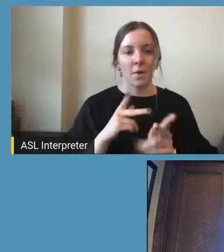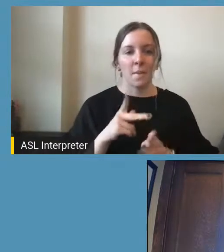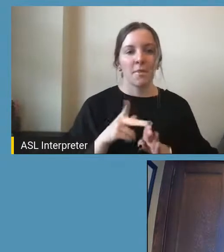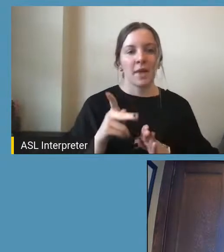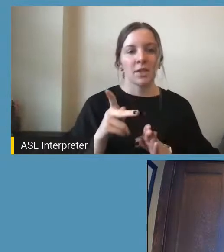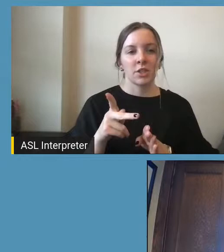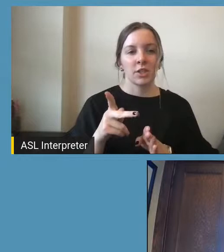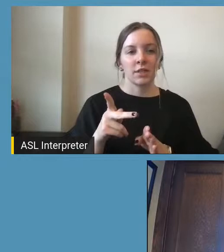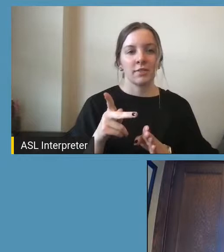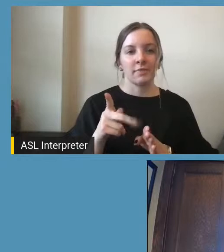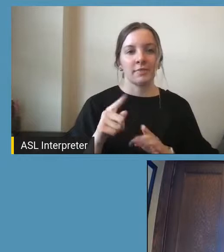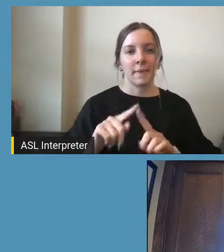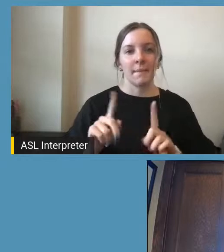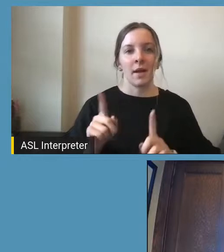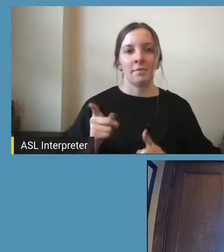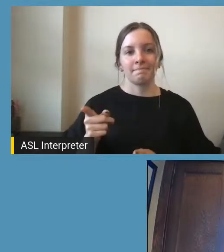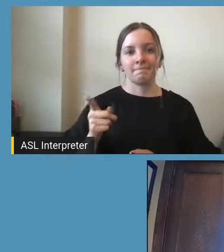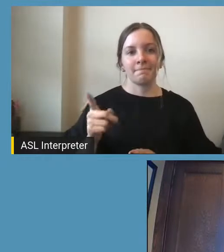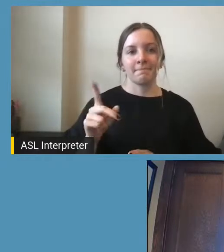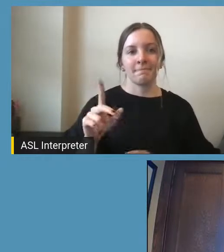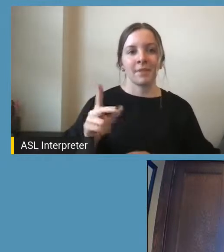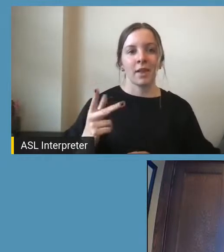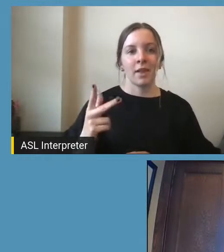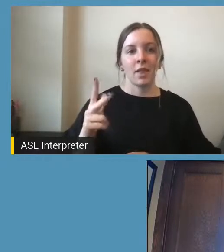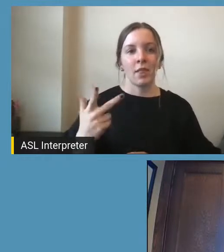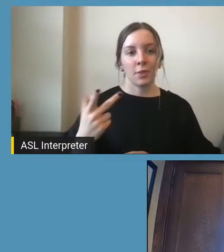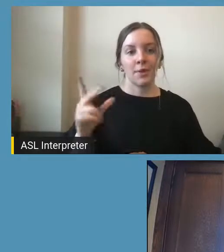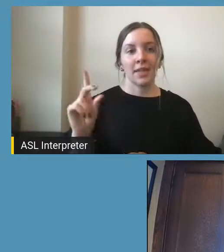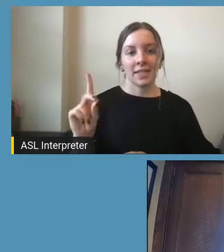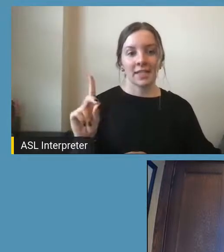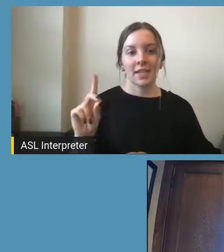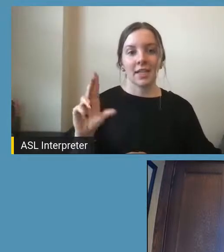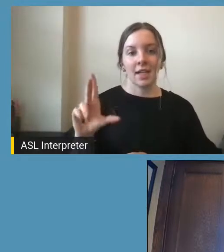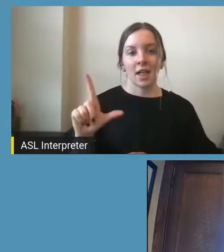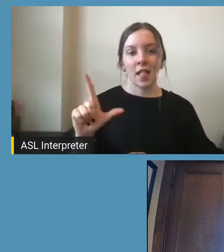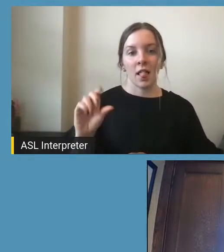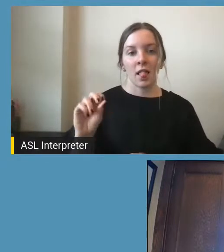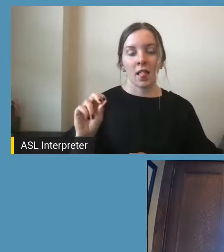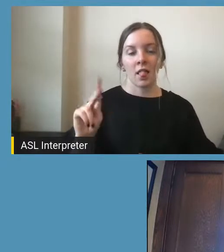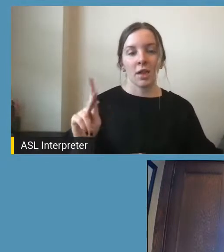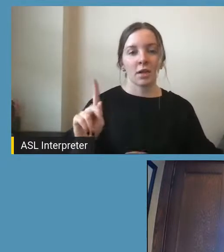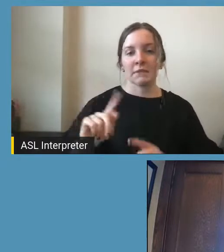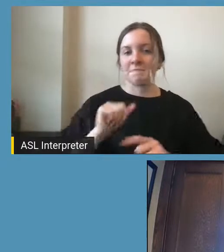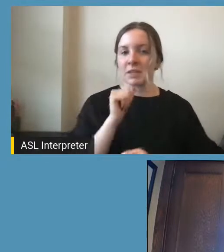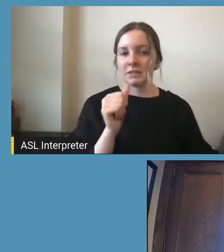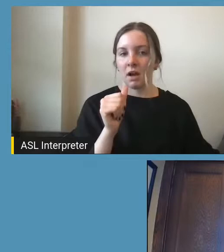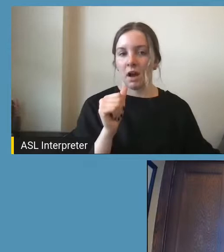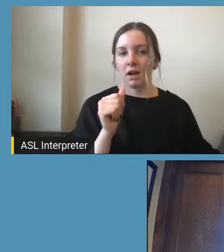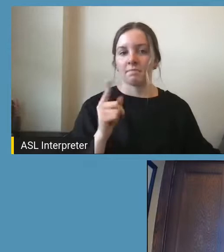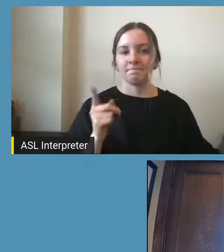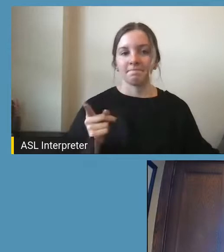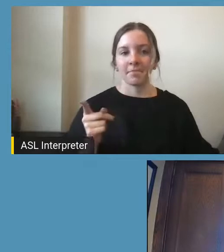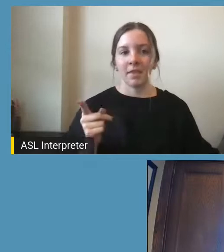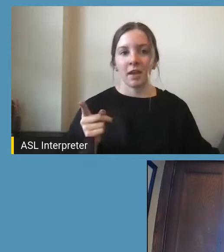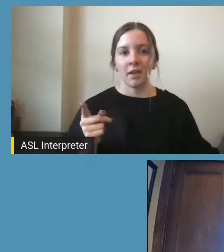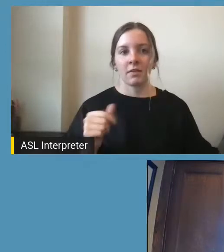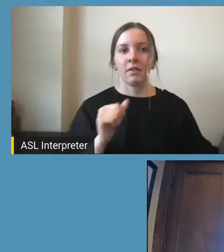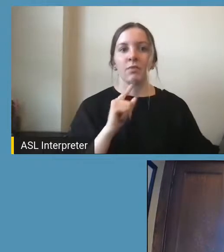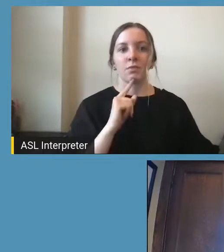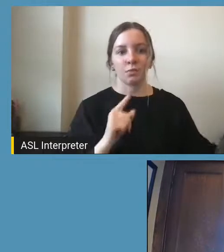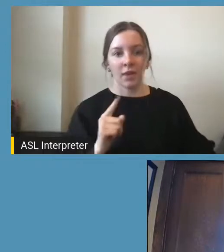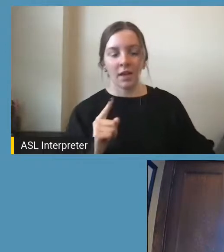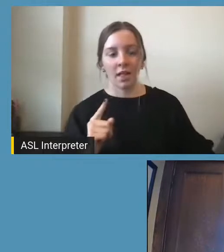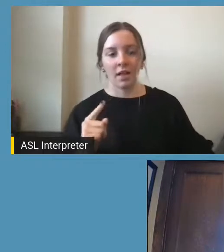my classes. In the advanced CLO, you actually get the opportunity to scan yourself and make a garment. And I must admit,